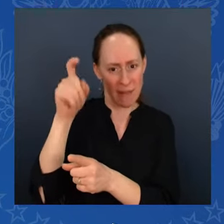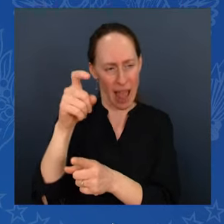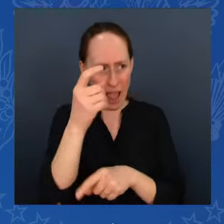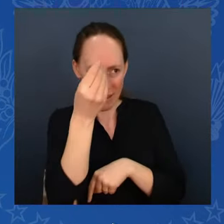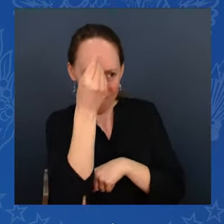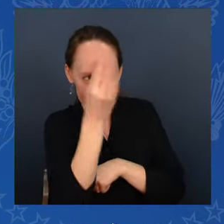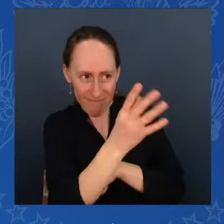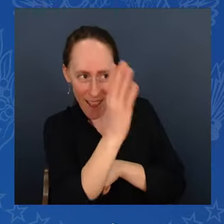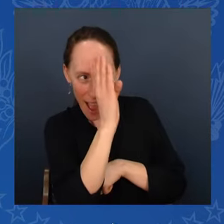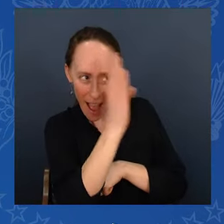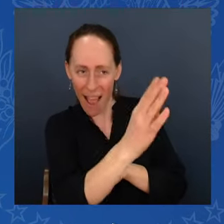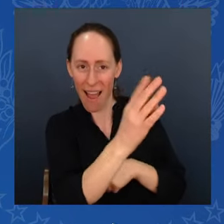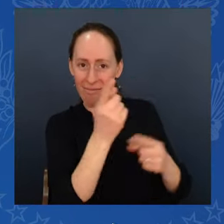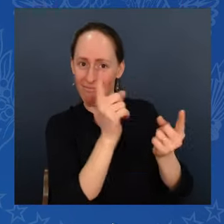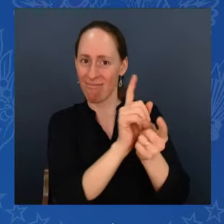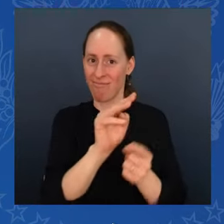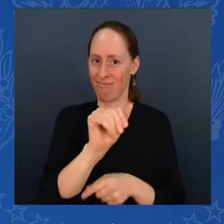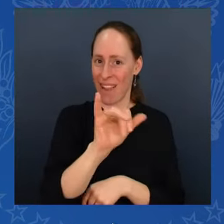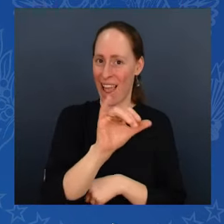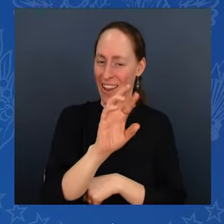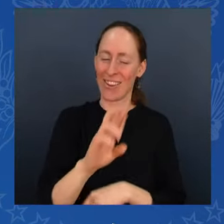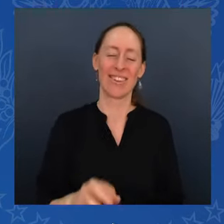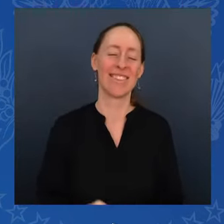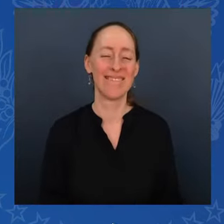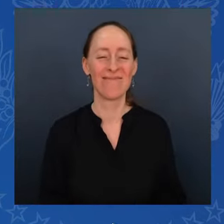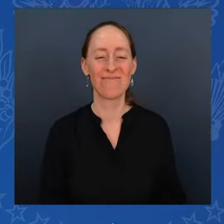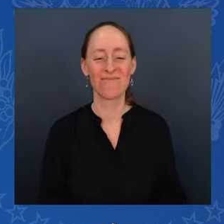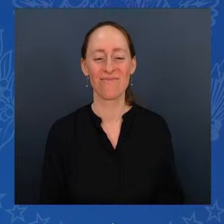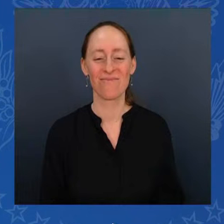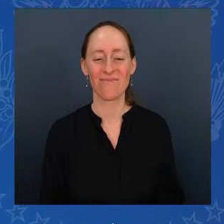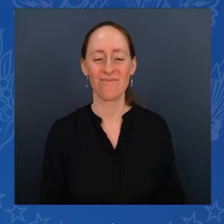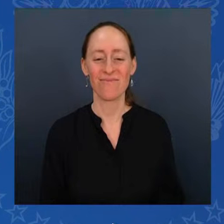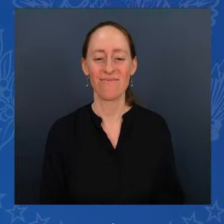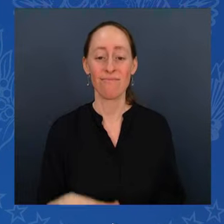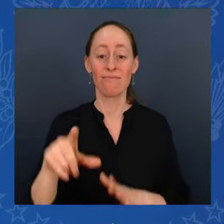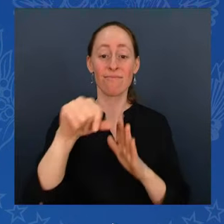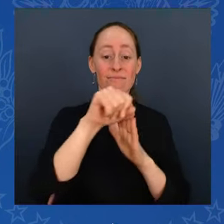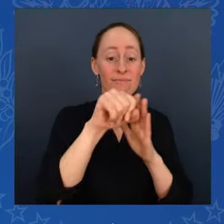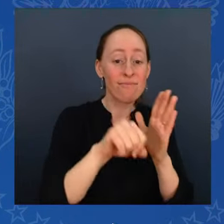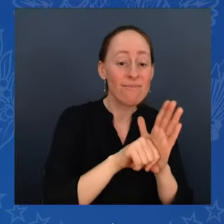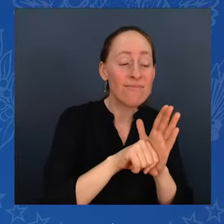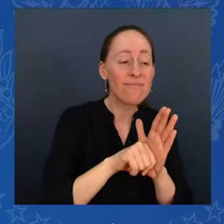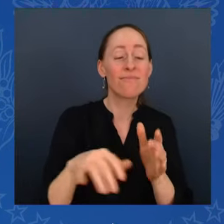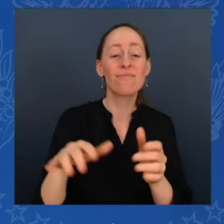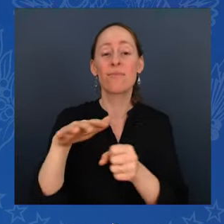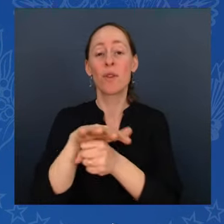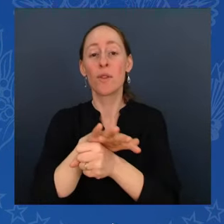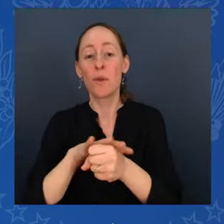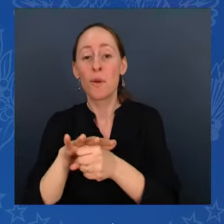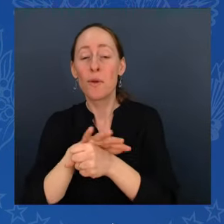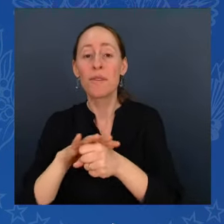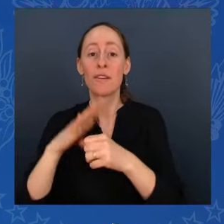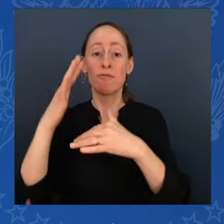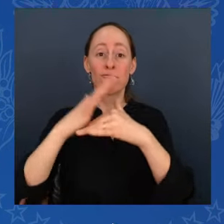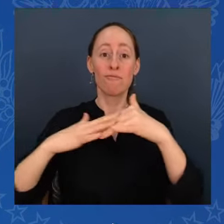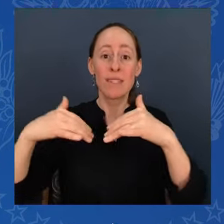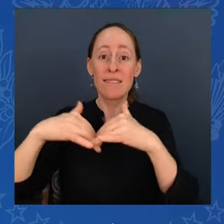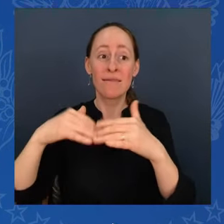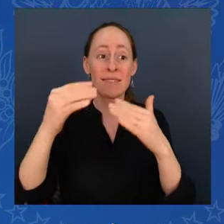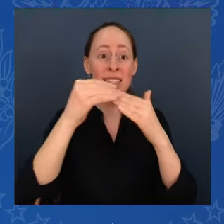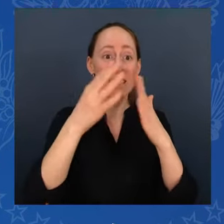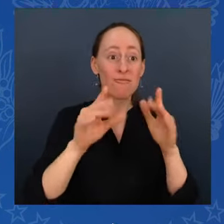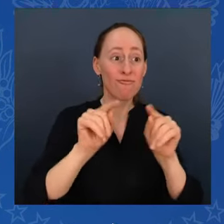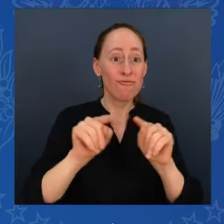state and local tribal leaders here today, thanks for making it available. Where are you? There you go. Stand up,